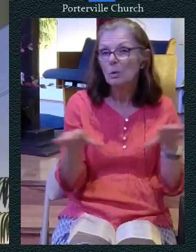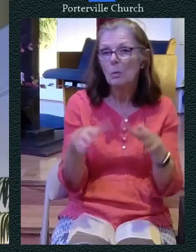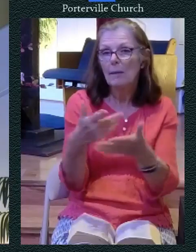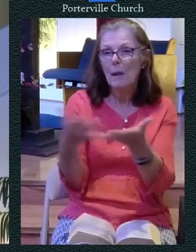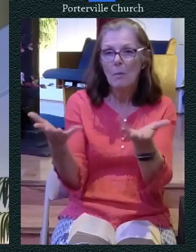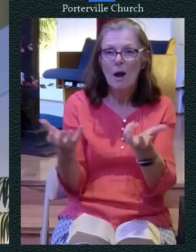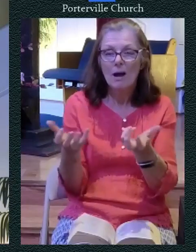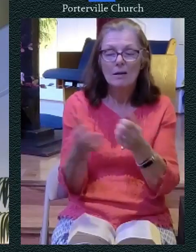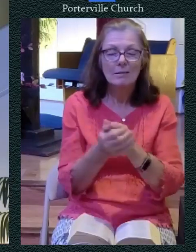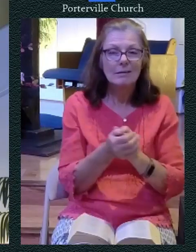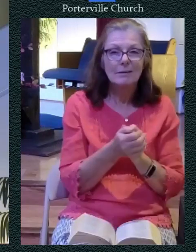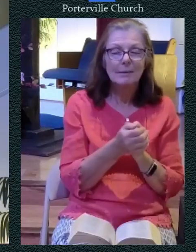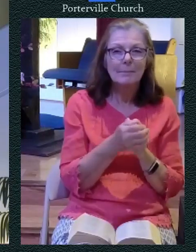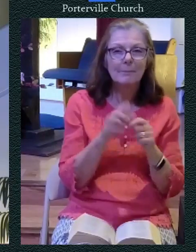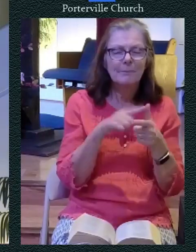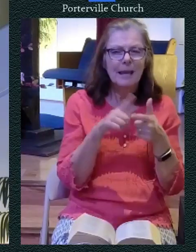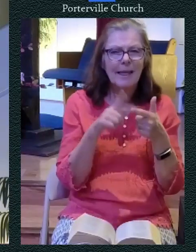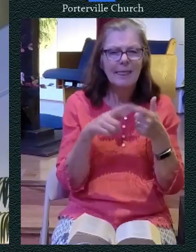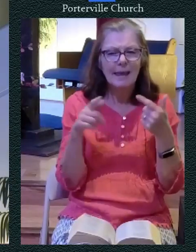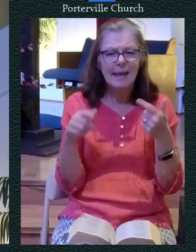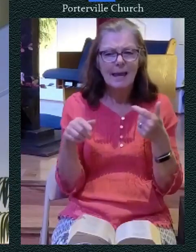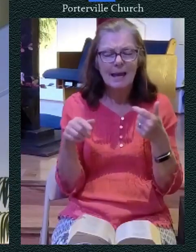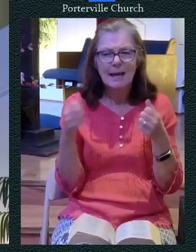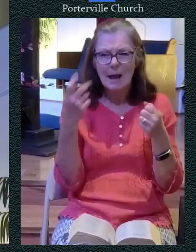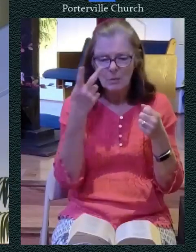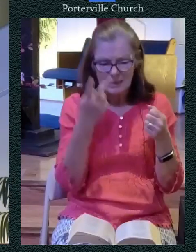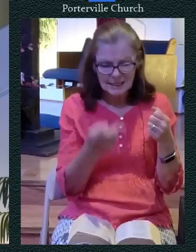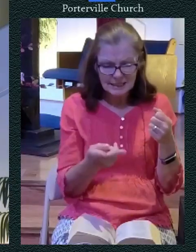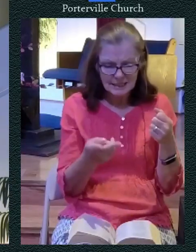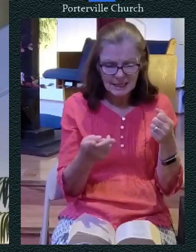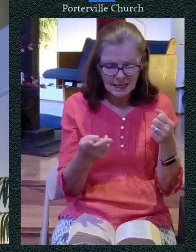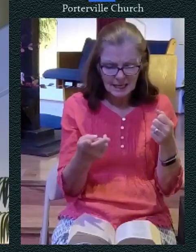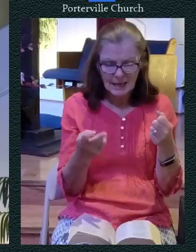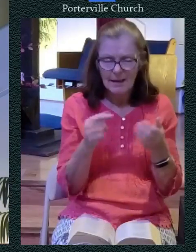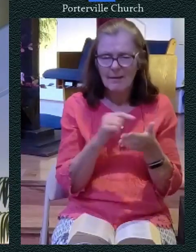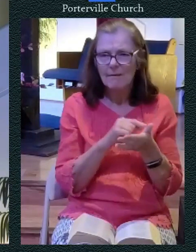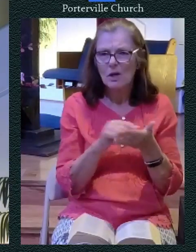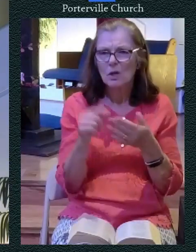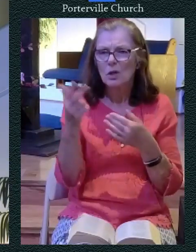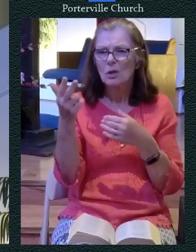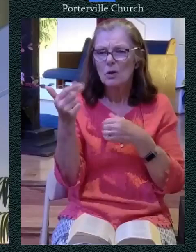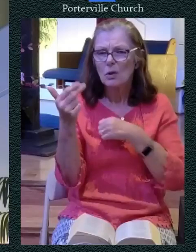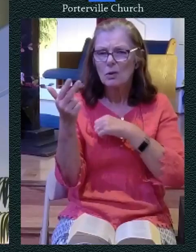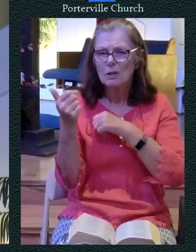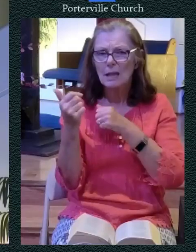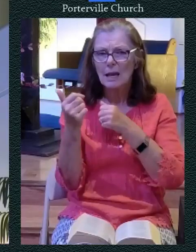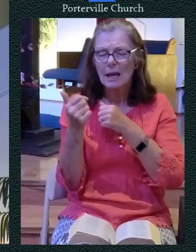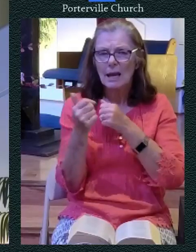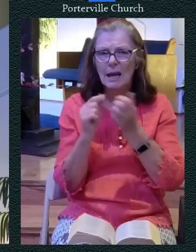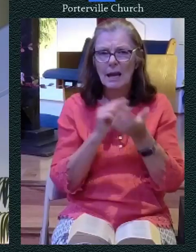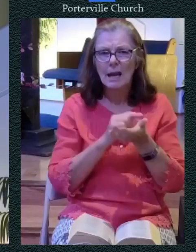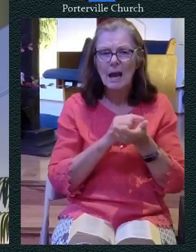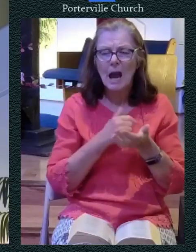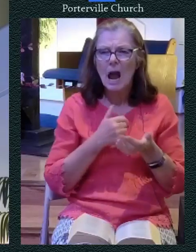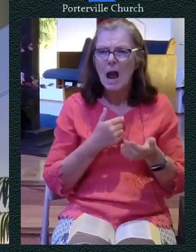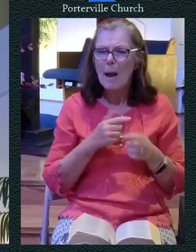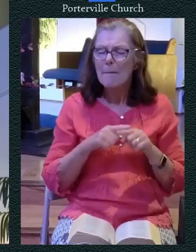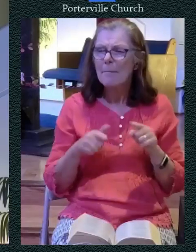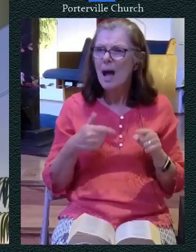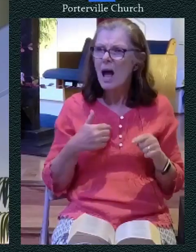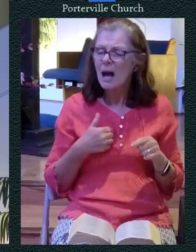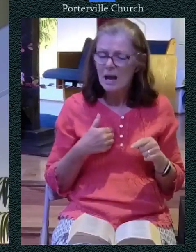But then we come to the temptation of the psalmist in verse 13. Surely in vain I have kept my heart